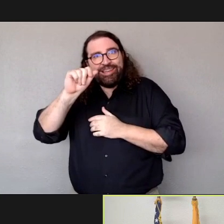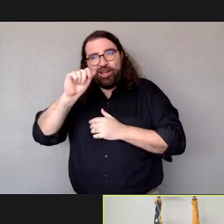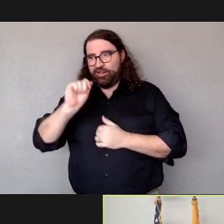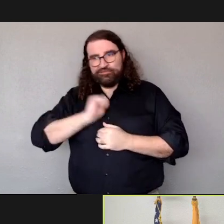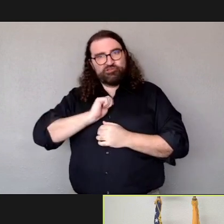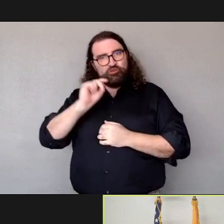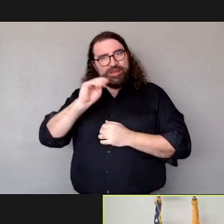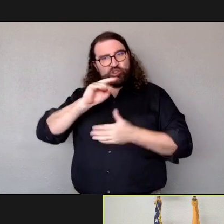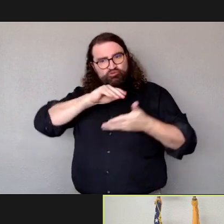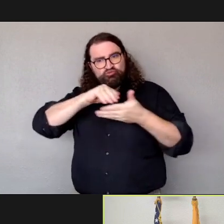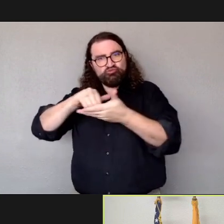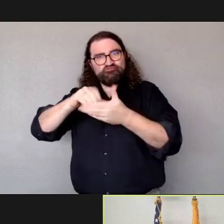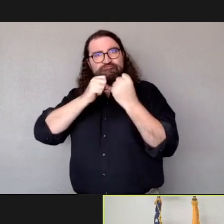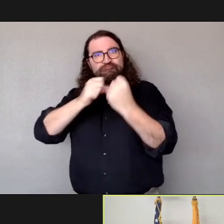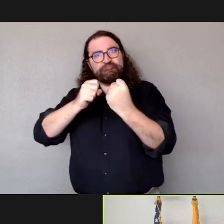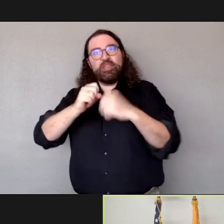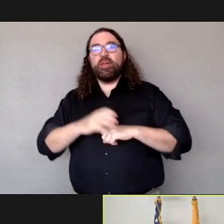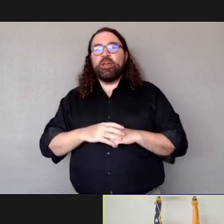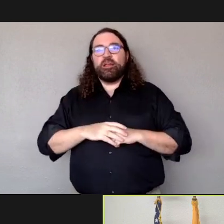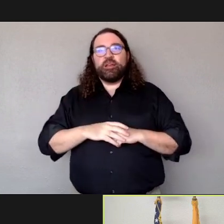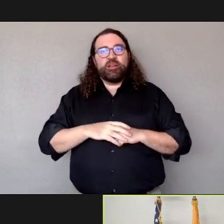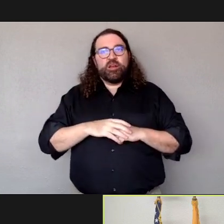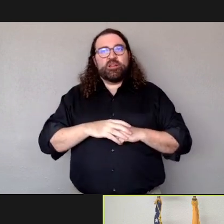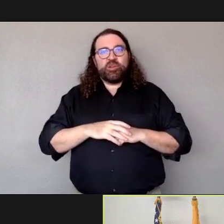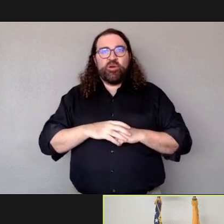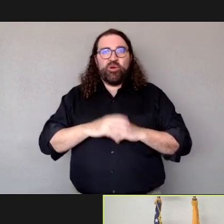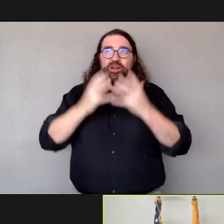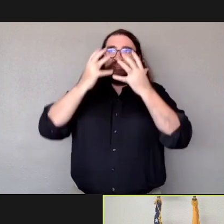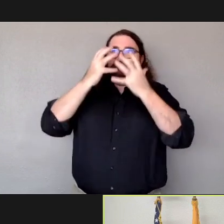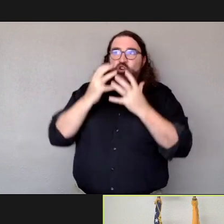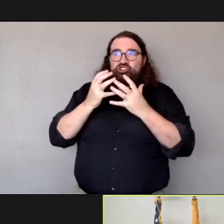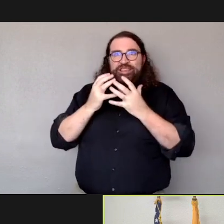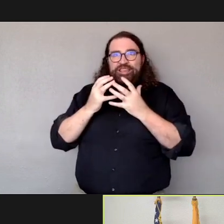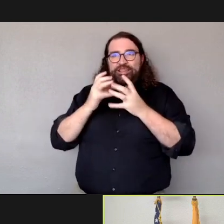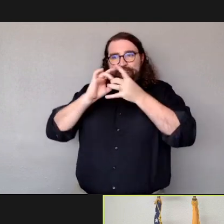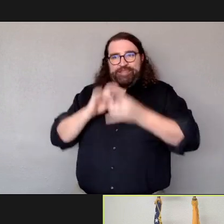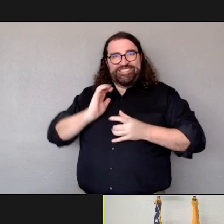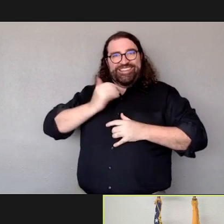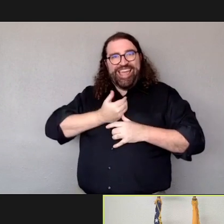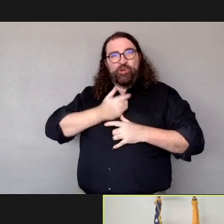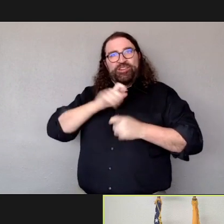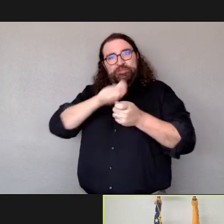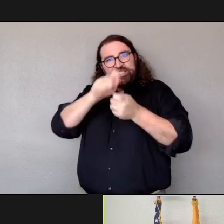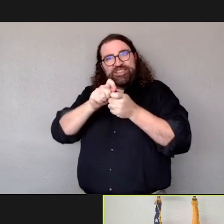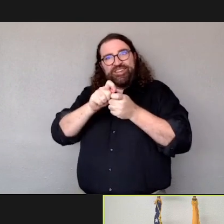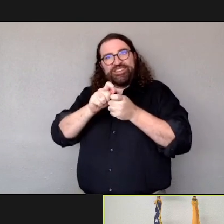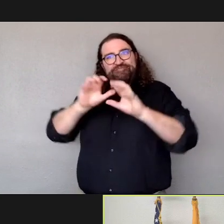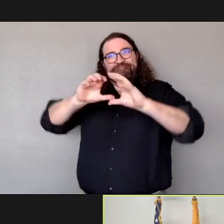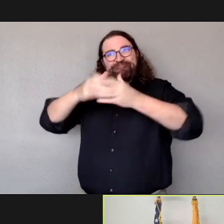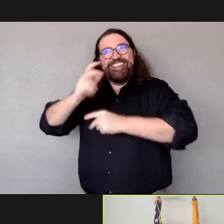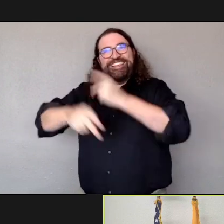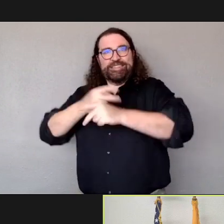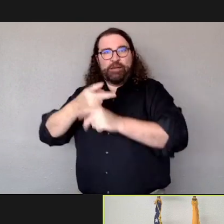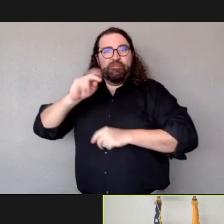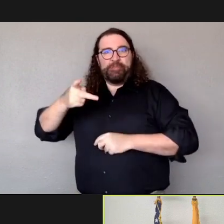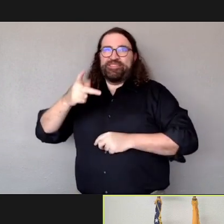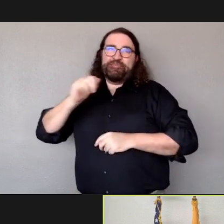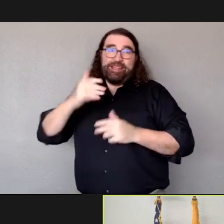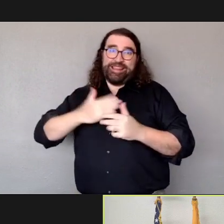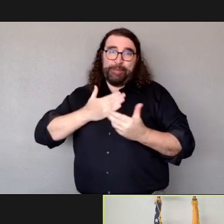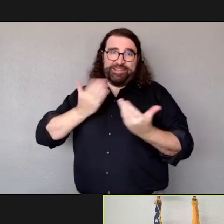things. And unfortunately, based on our population characteristics, I'm not happy with our ranking in